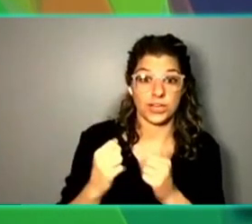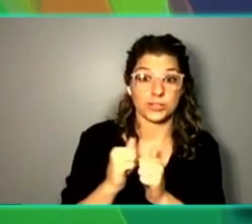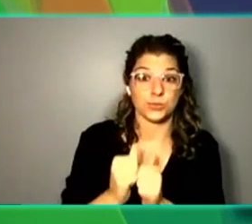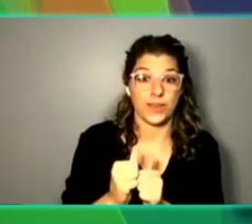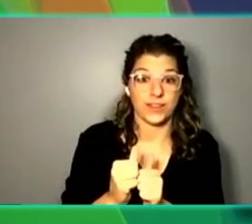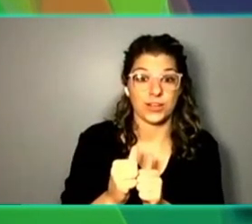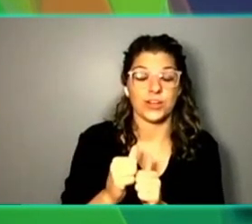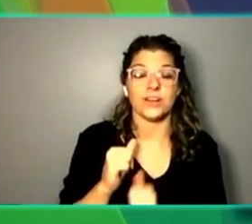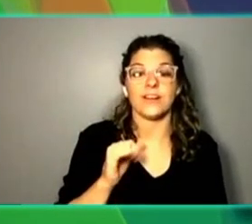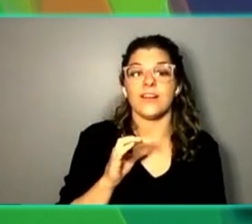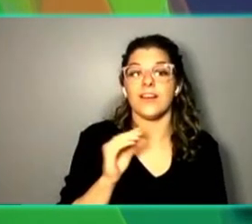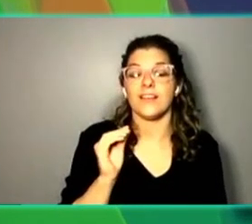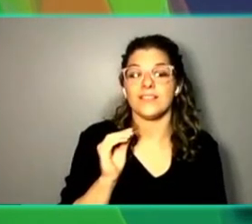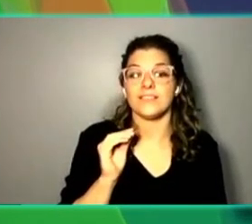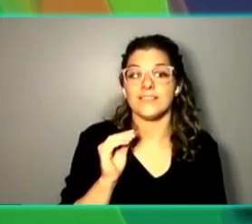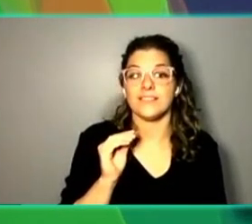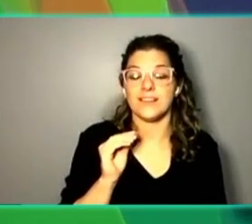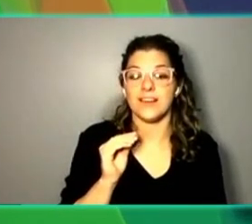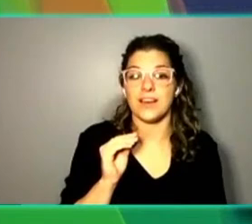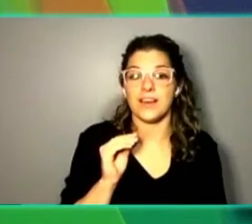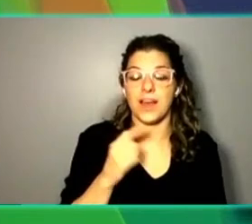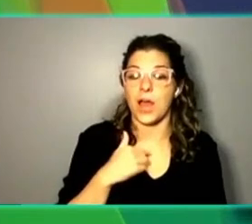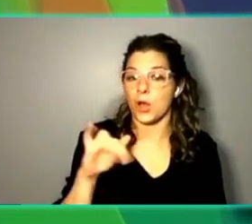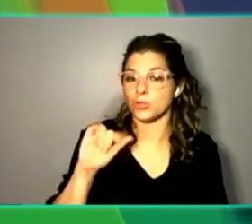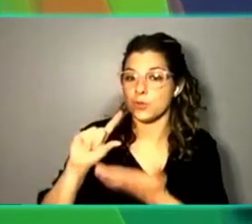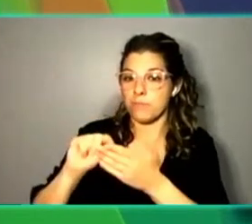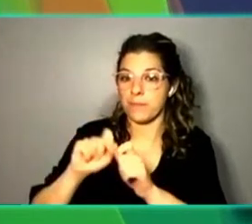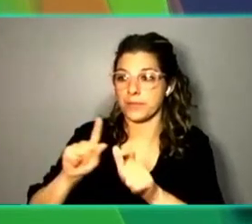Mm-hmm. And then I also published her work.